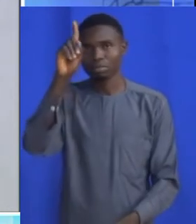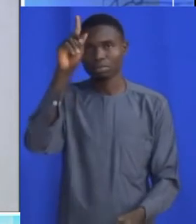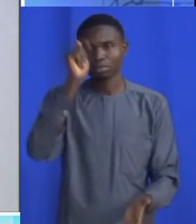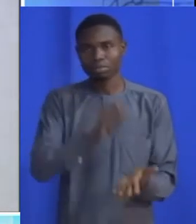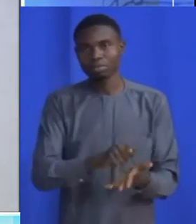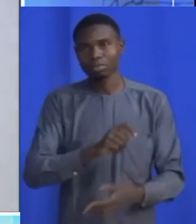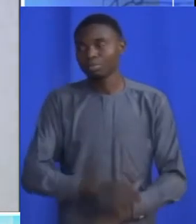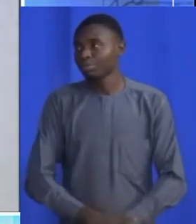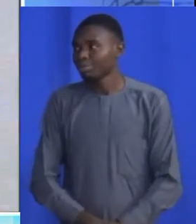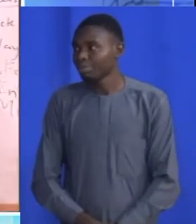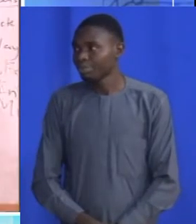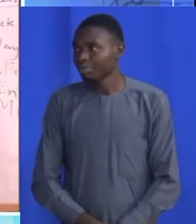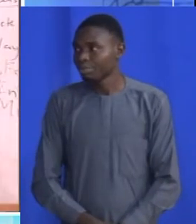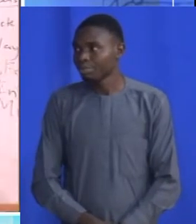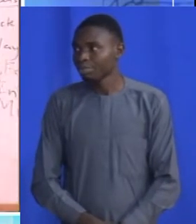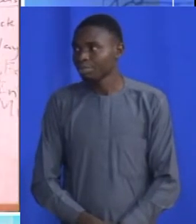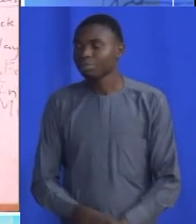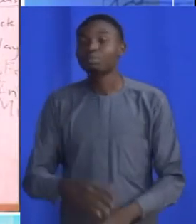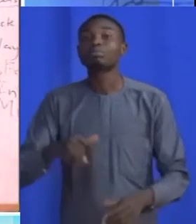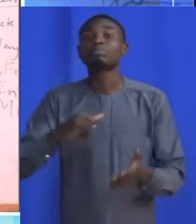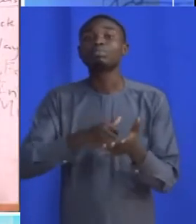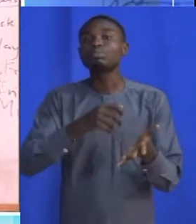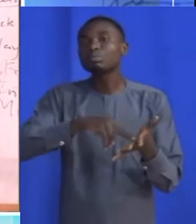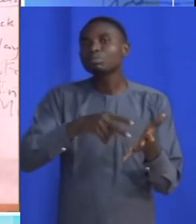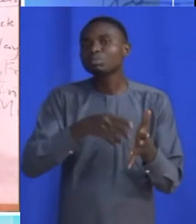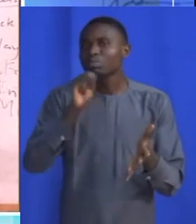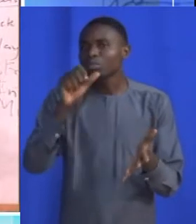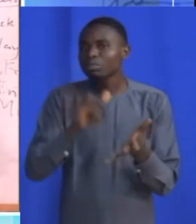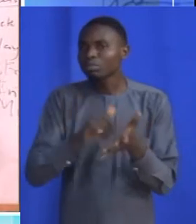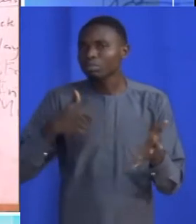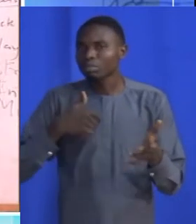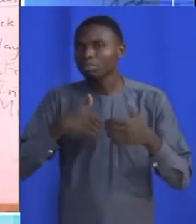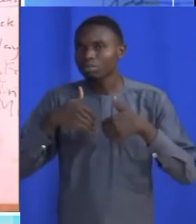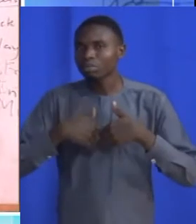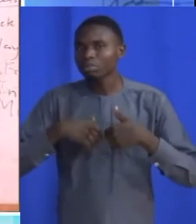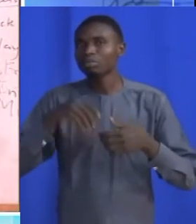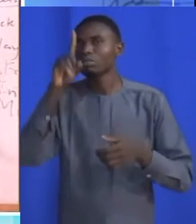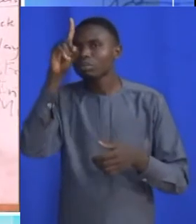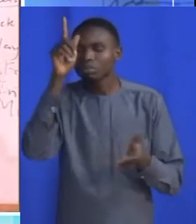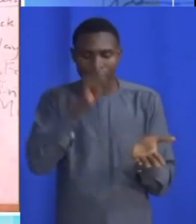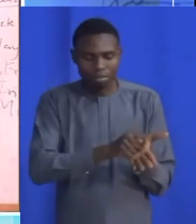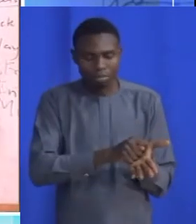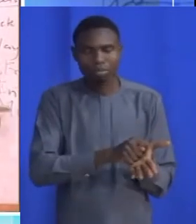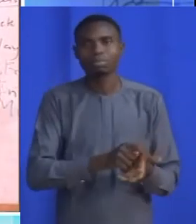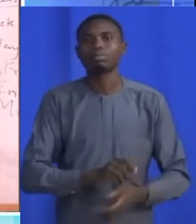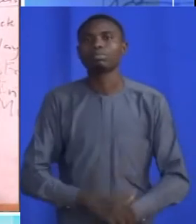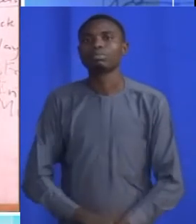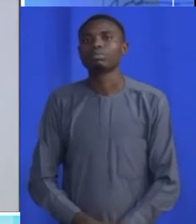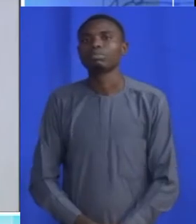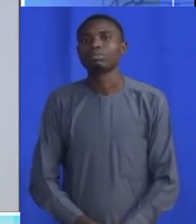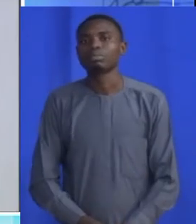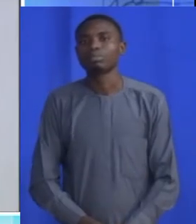not normal. If he commits a crime, the court will not punish him. So it is the citizens that you should be careful the way they interact with him. Then